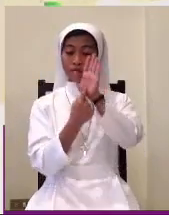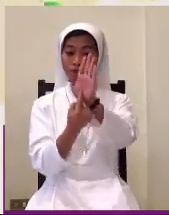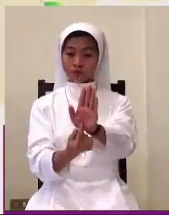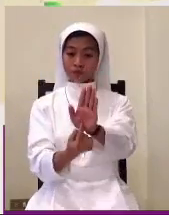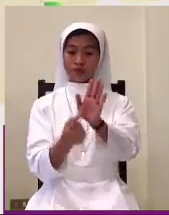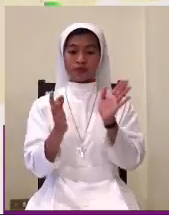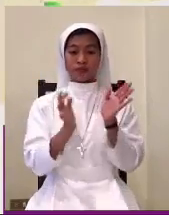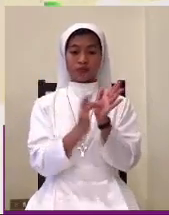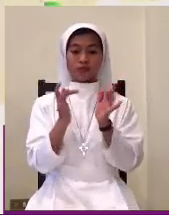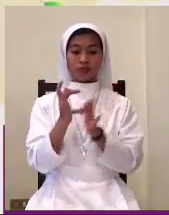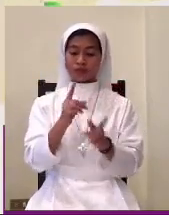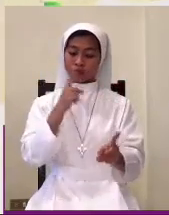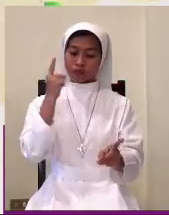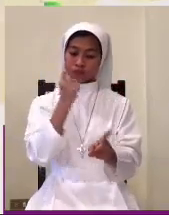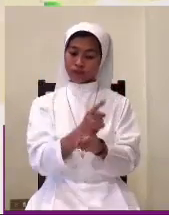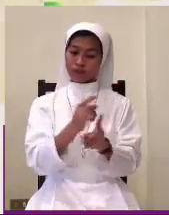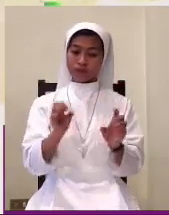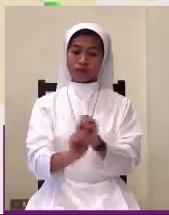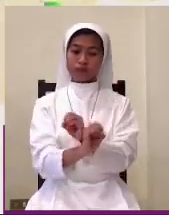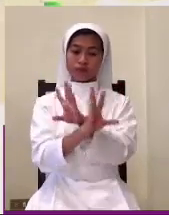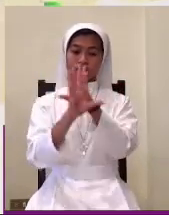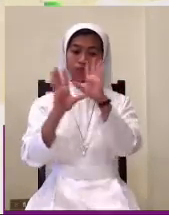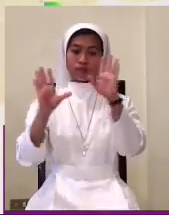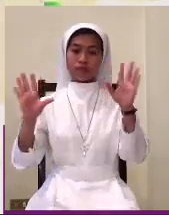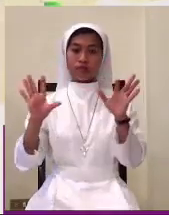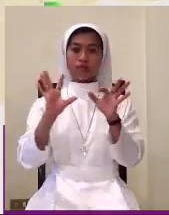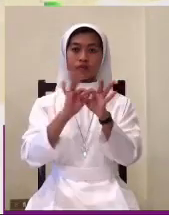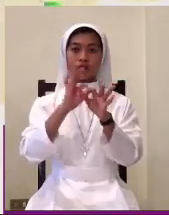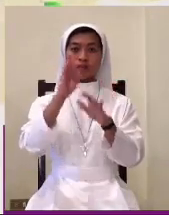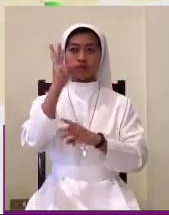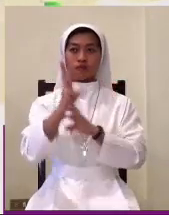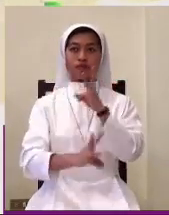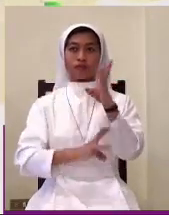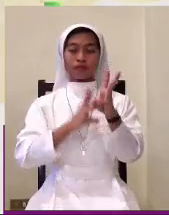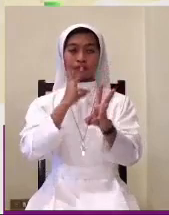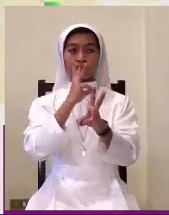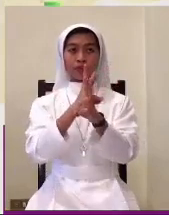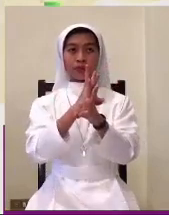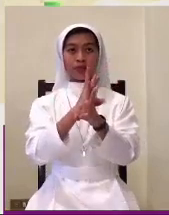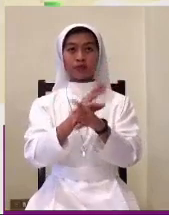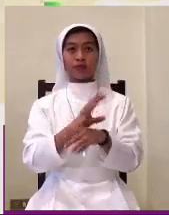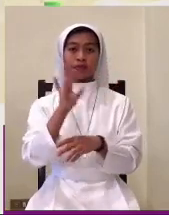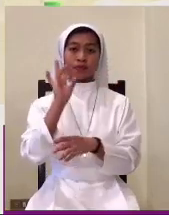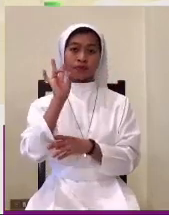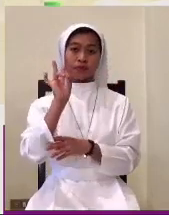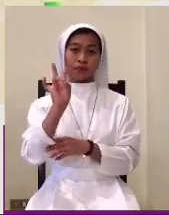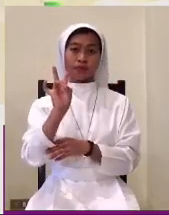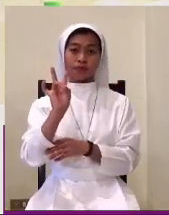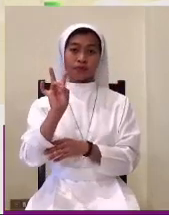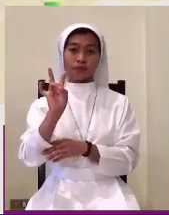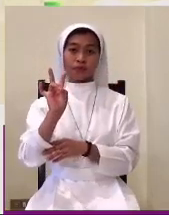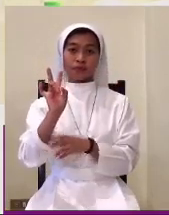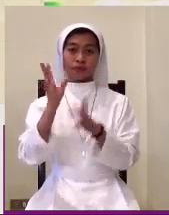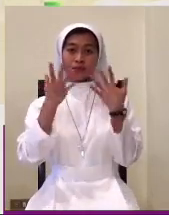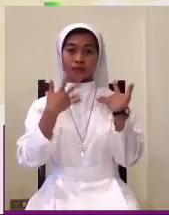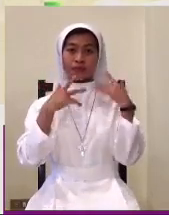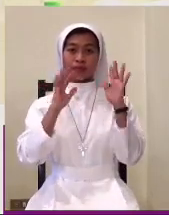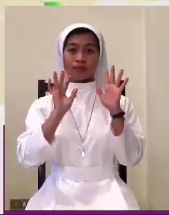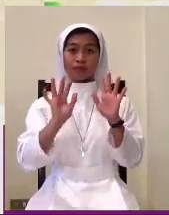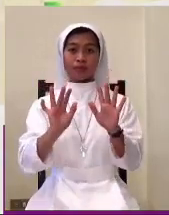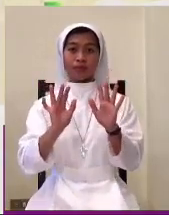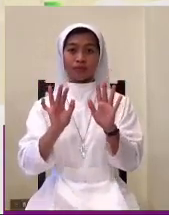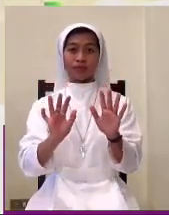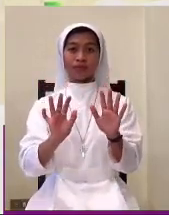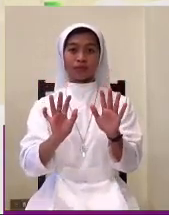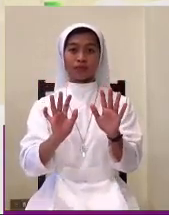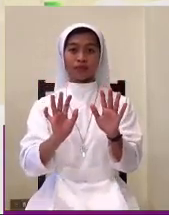the crown of all these miracles, the 7 miracles, is today's Gospel, the